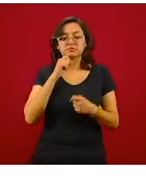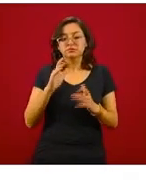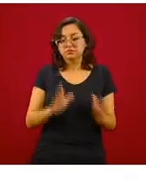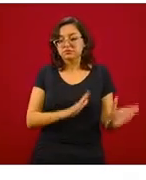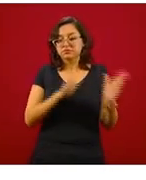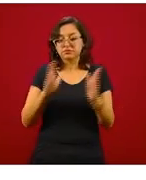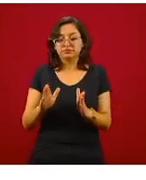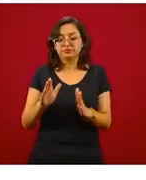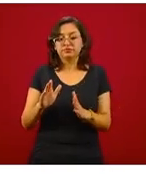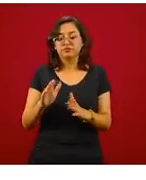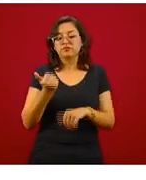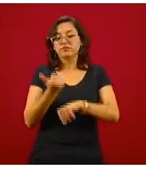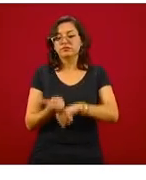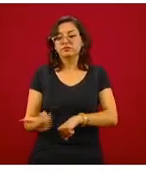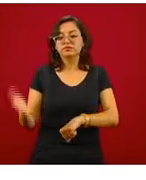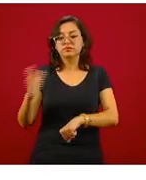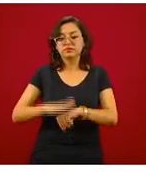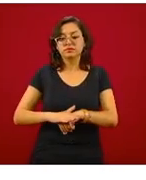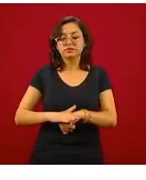infection risk.